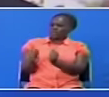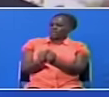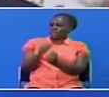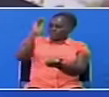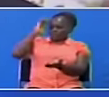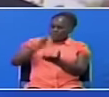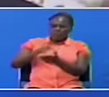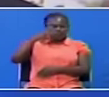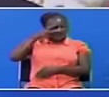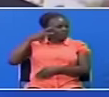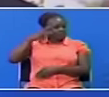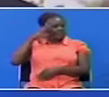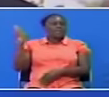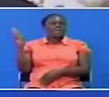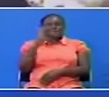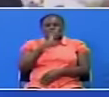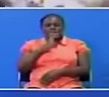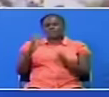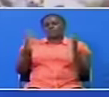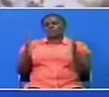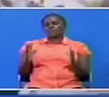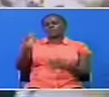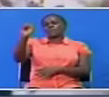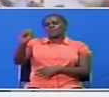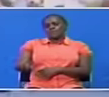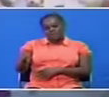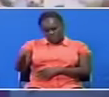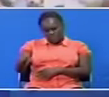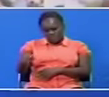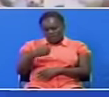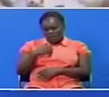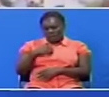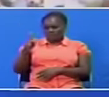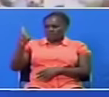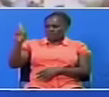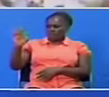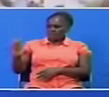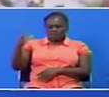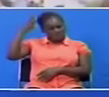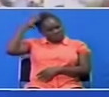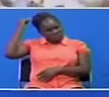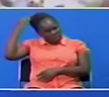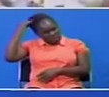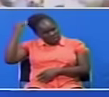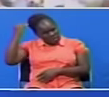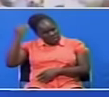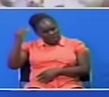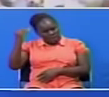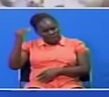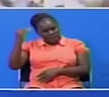that Al-Shabaab remains a threat to the country. So yes, much as we have KDF in Somalia and alongside other AMISOM